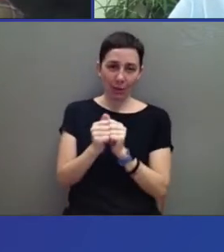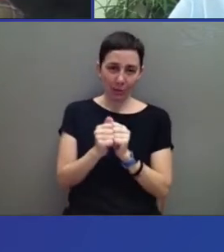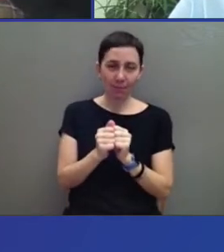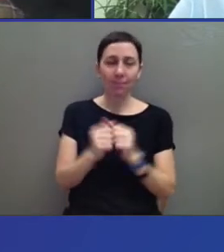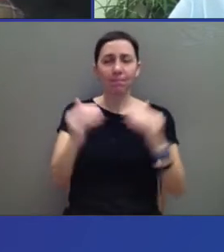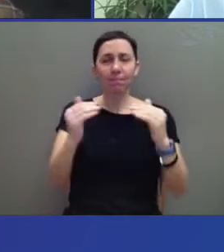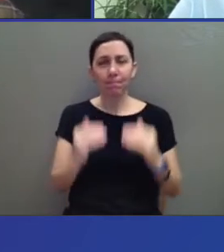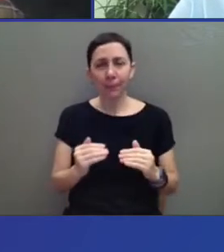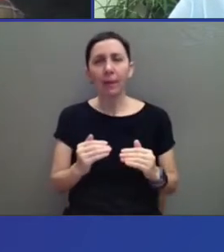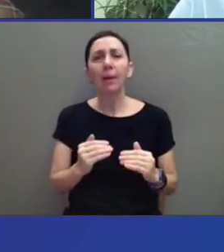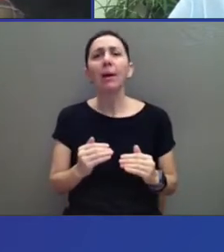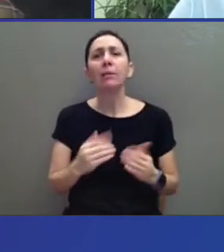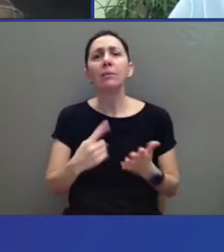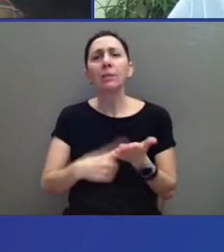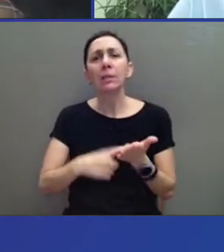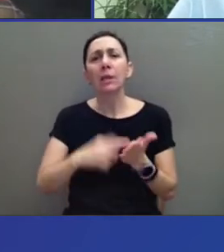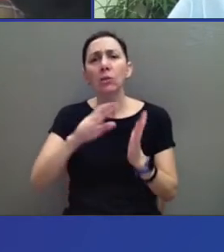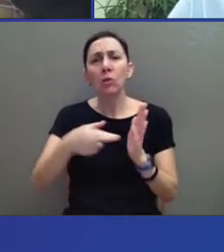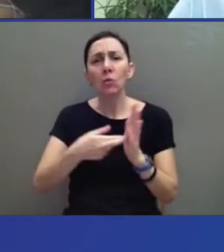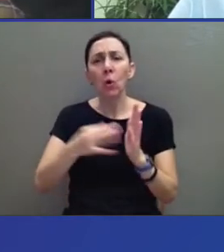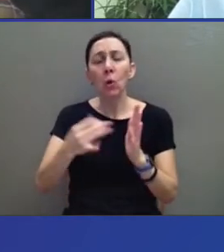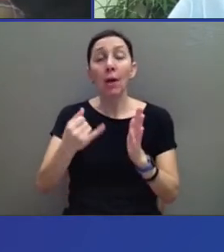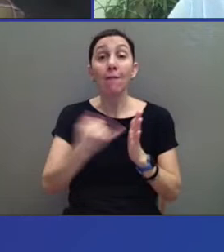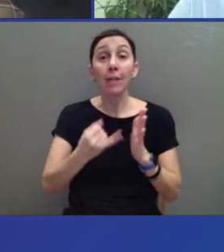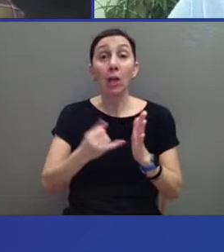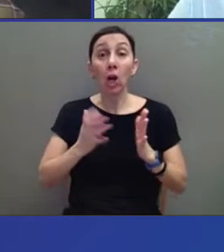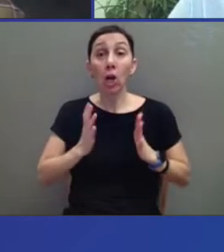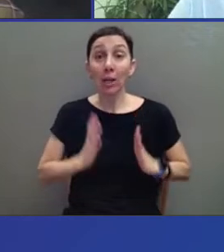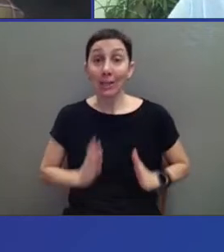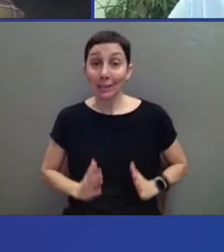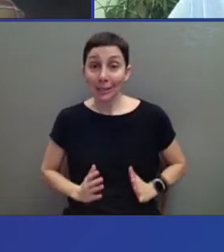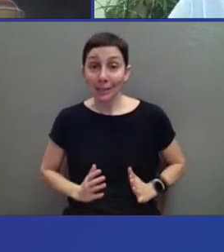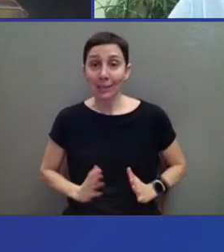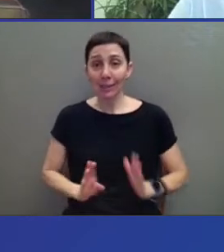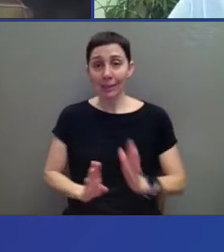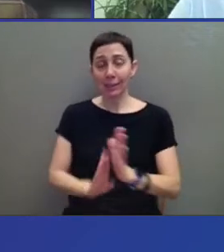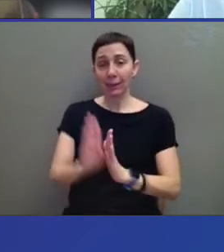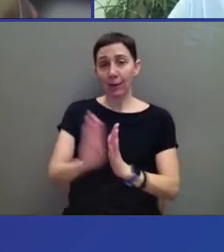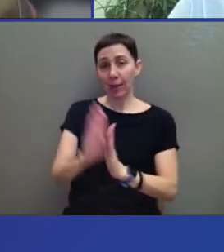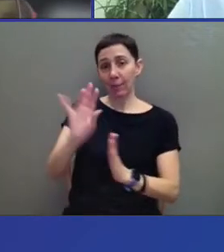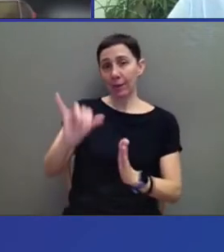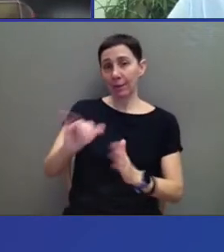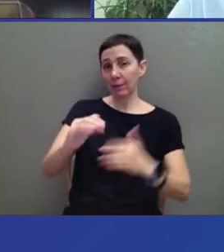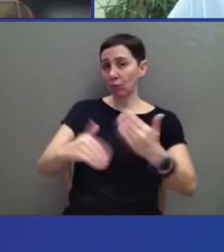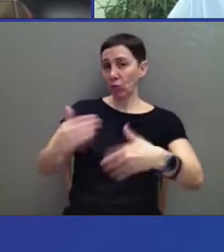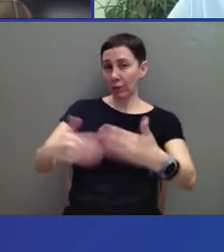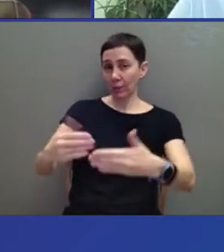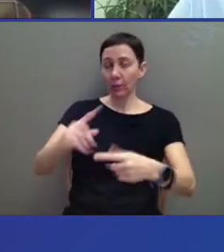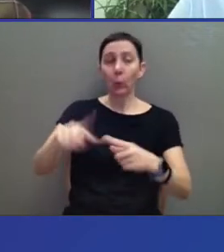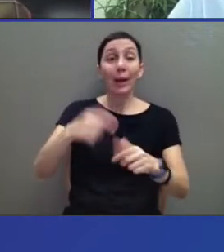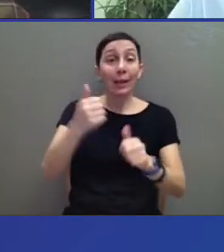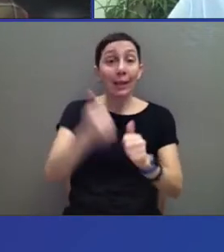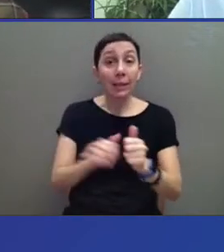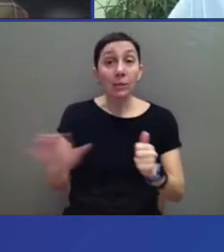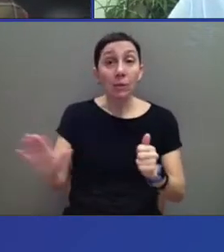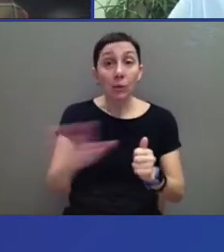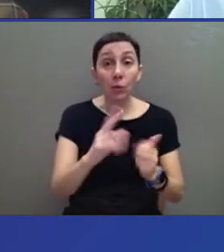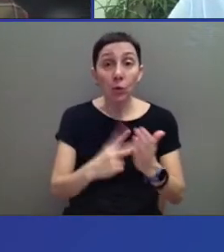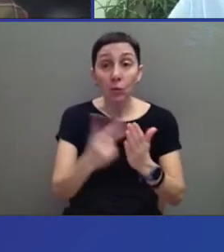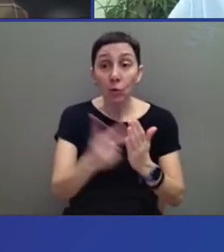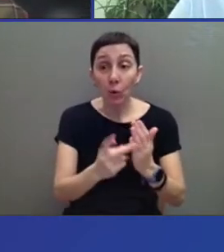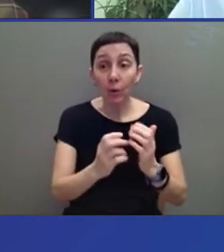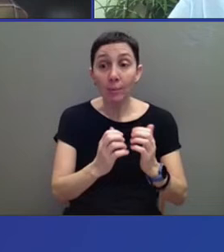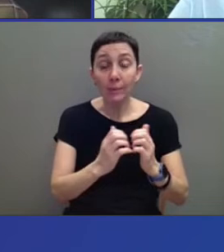about the role of the artist in the development of all of this. When each of your programs was being